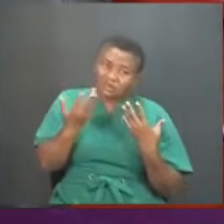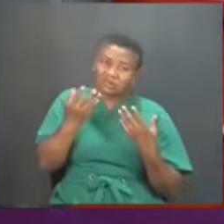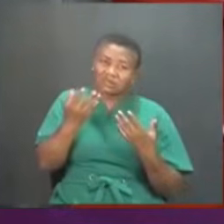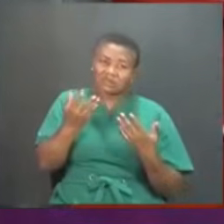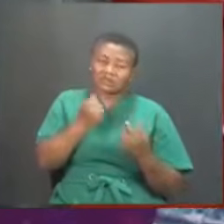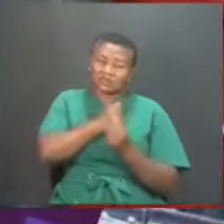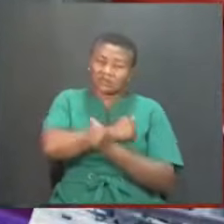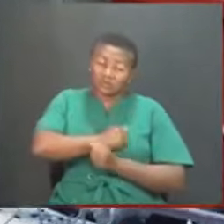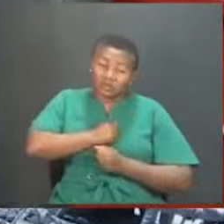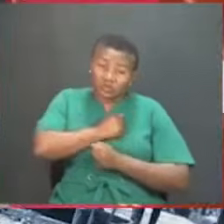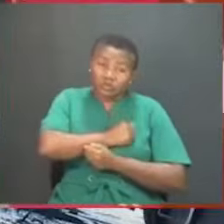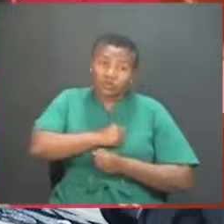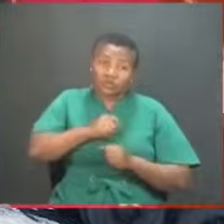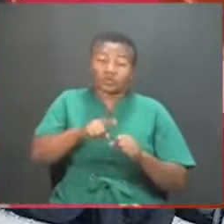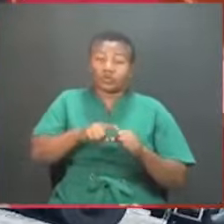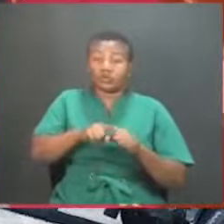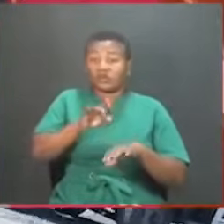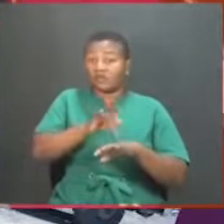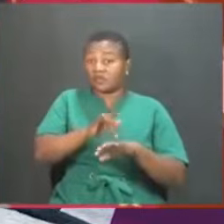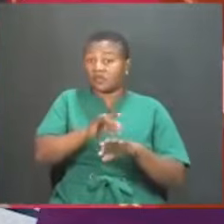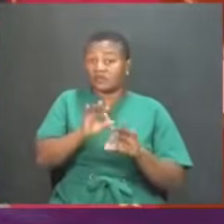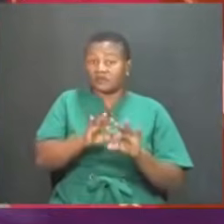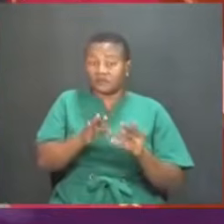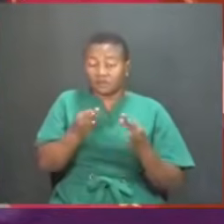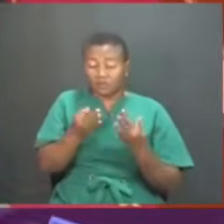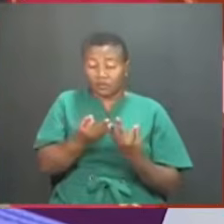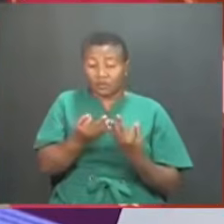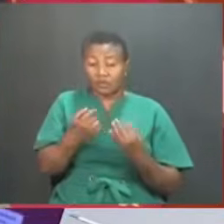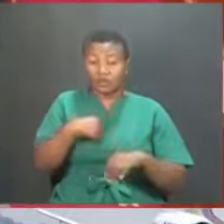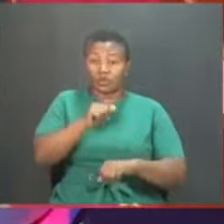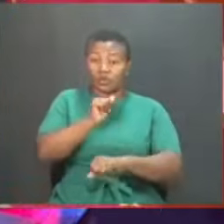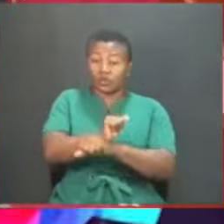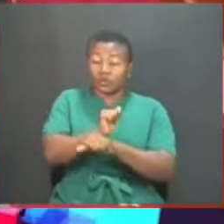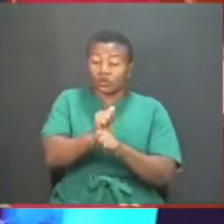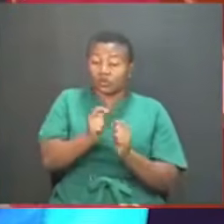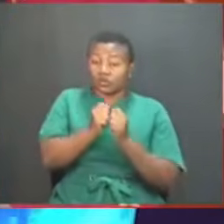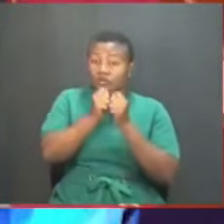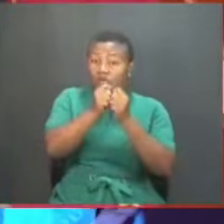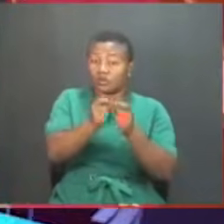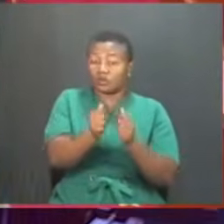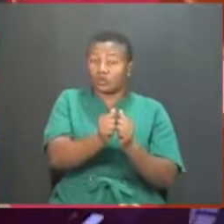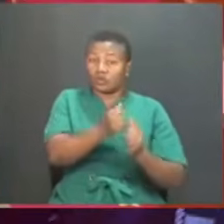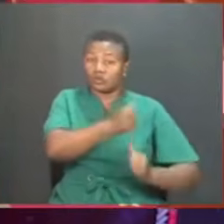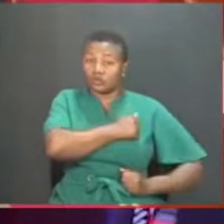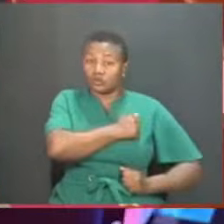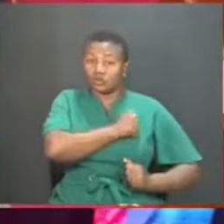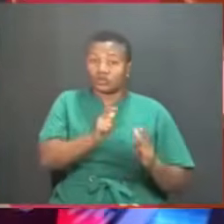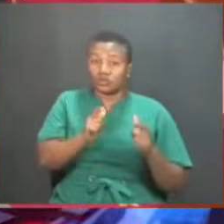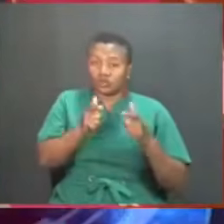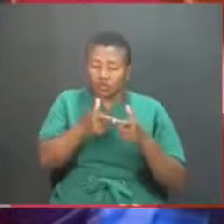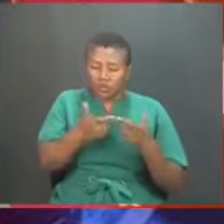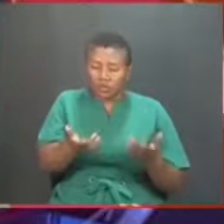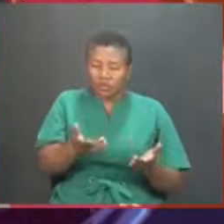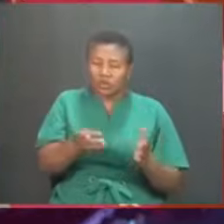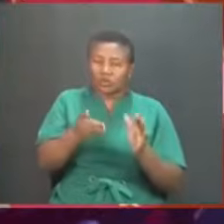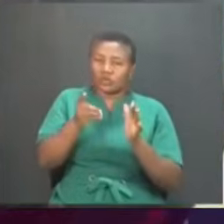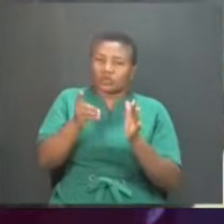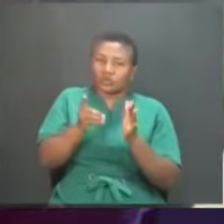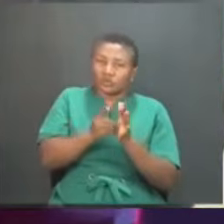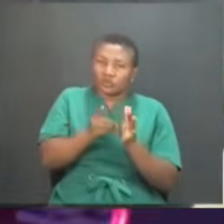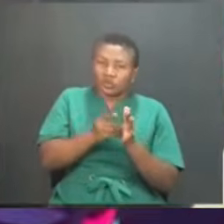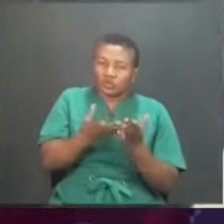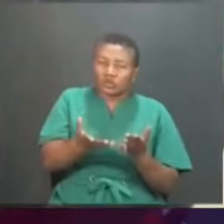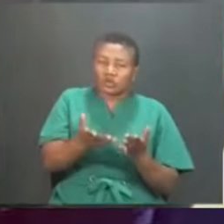extend condolences to the affected families. We are working closely with the Ghana Armed Forces, medical teams, and law enforcement agencies to